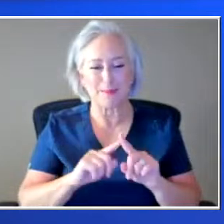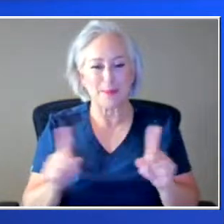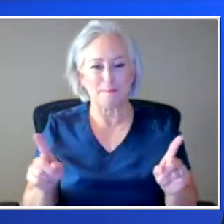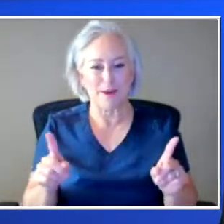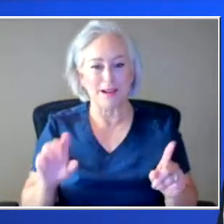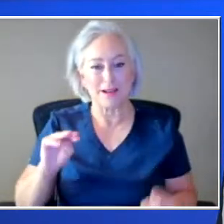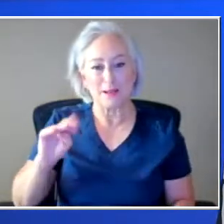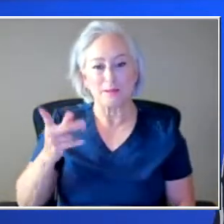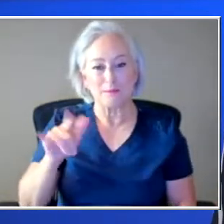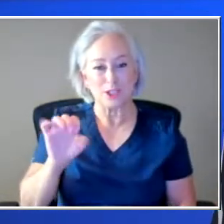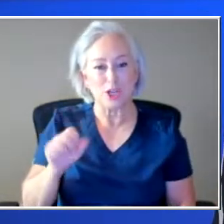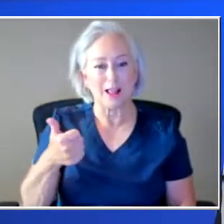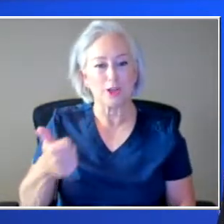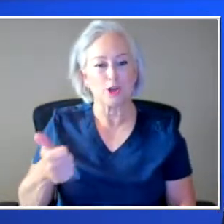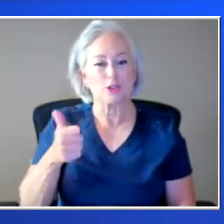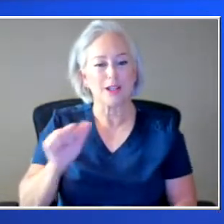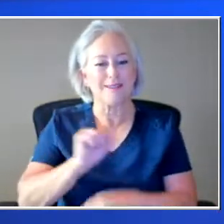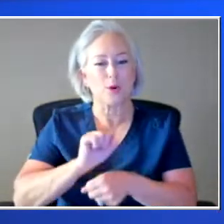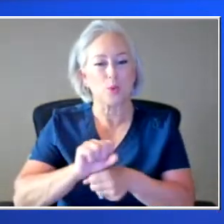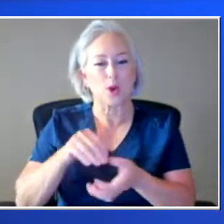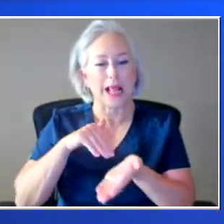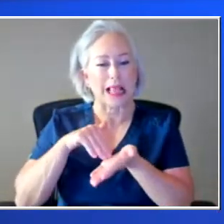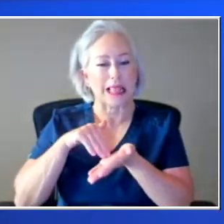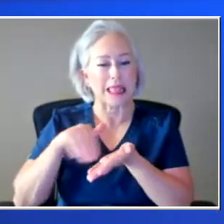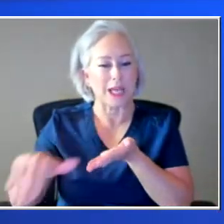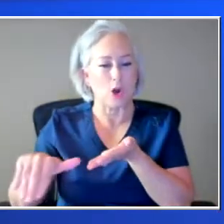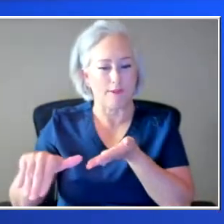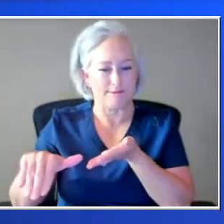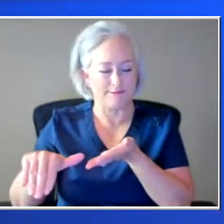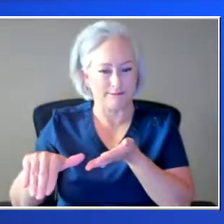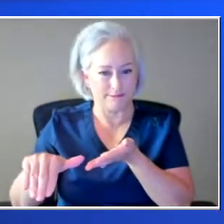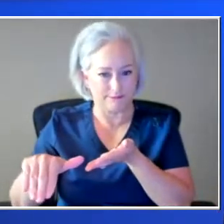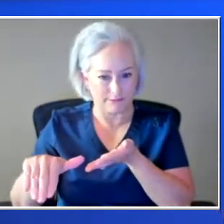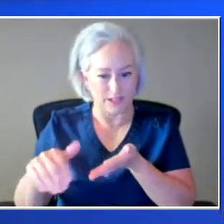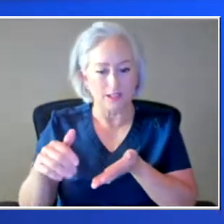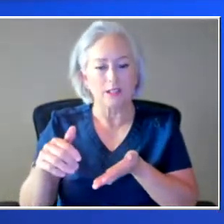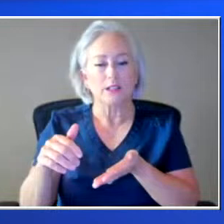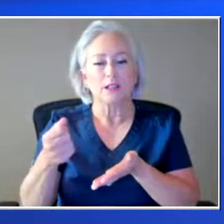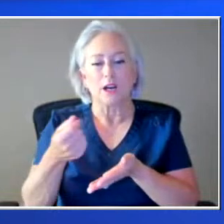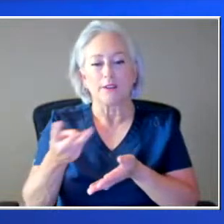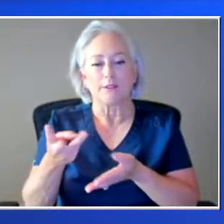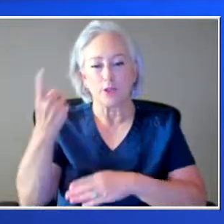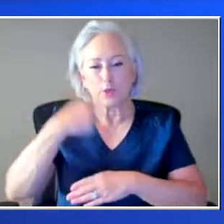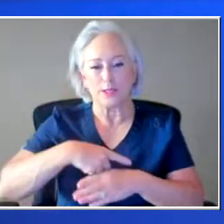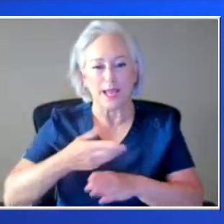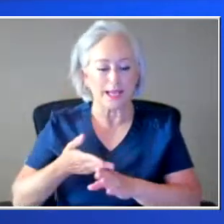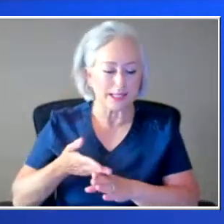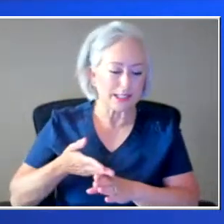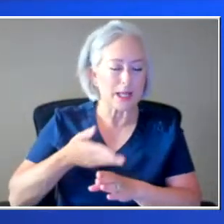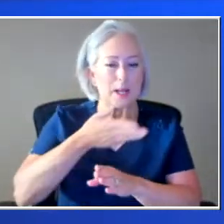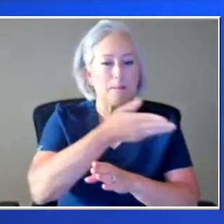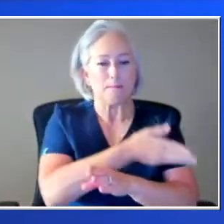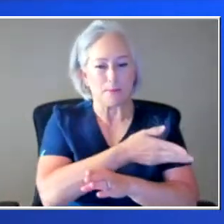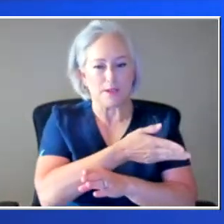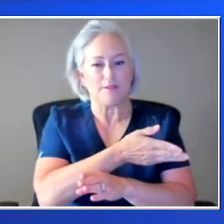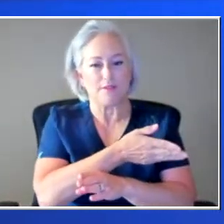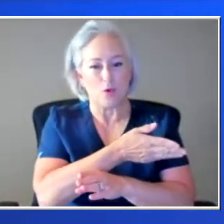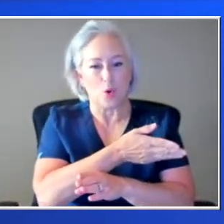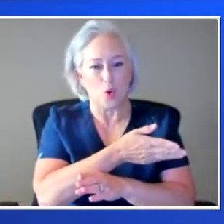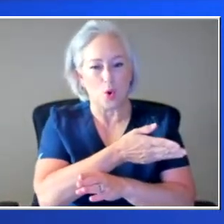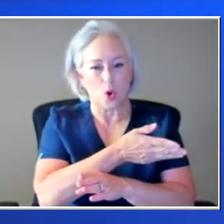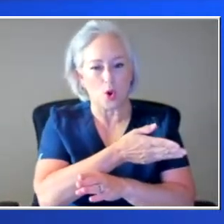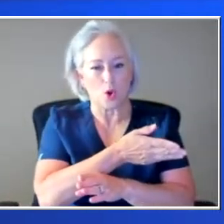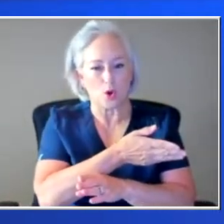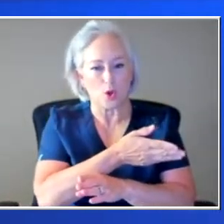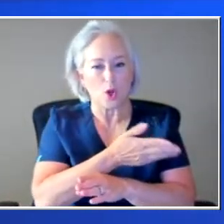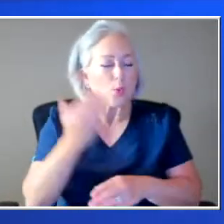been laid off, right? A couple of days before we knew I was diagnosed, but before